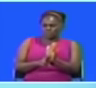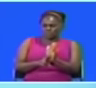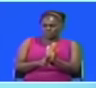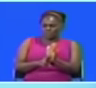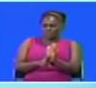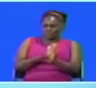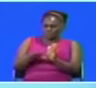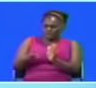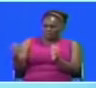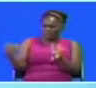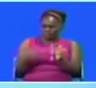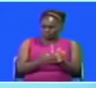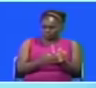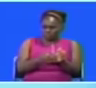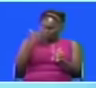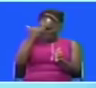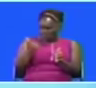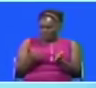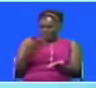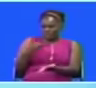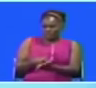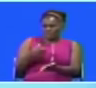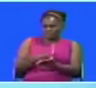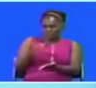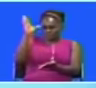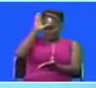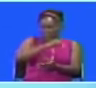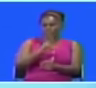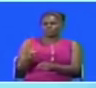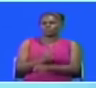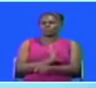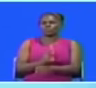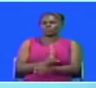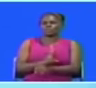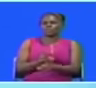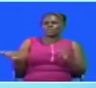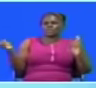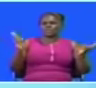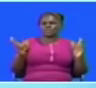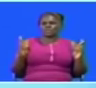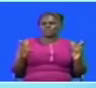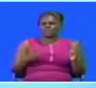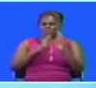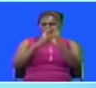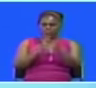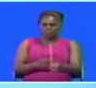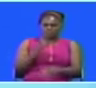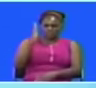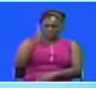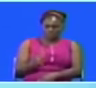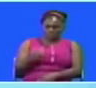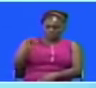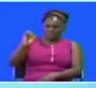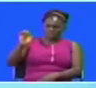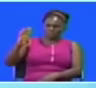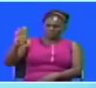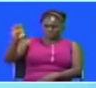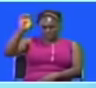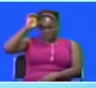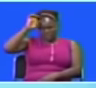who was suspended over alleged financial impropriety, says she's ready to report directly to the electorate in Uasin Gishu